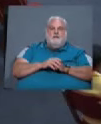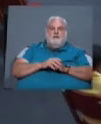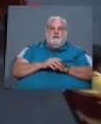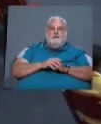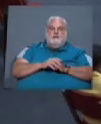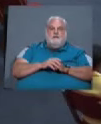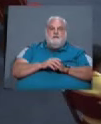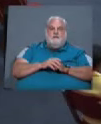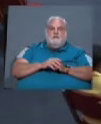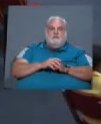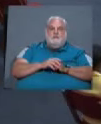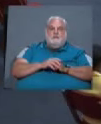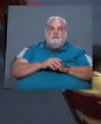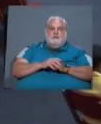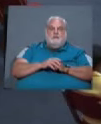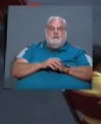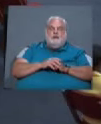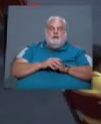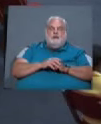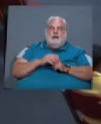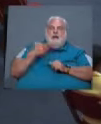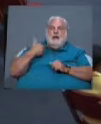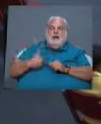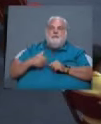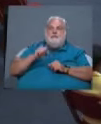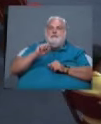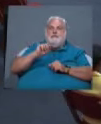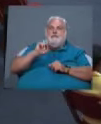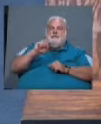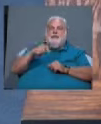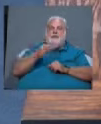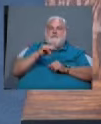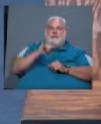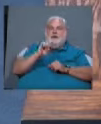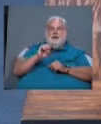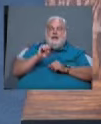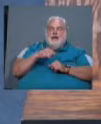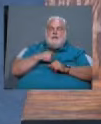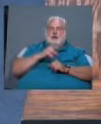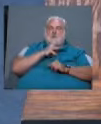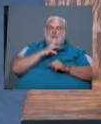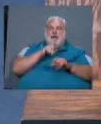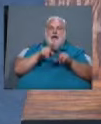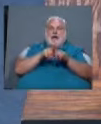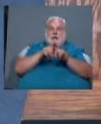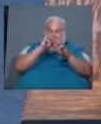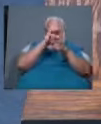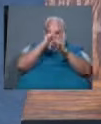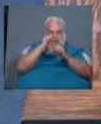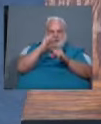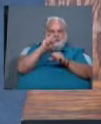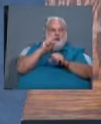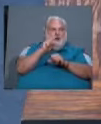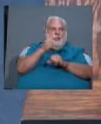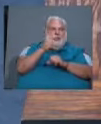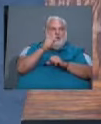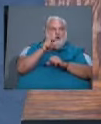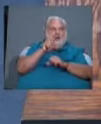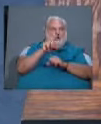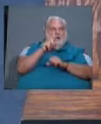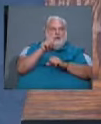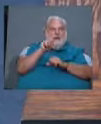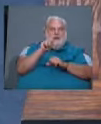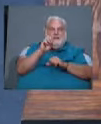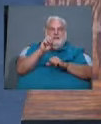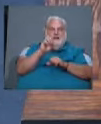Good evening. I'm Stephanie Ricks Fields, and I'm speaking as the president of the Granite Mountain Neighborhood Improvement